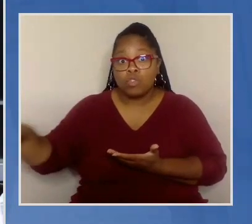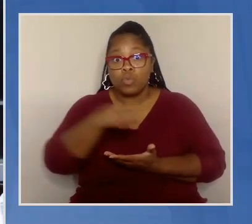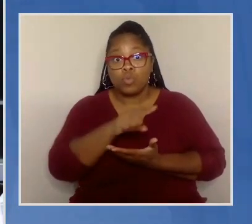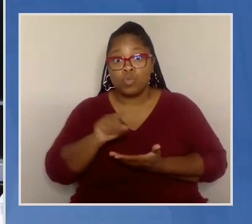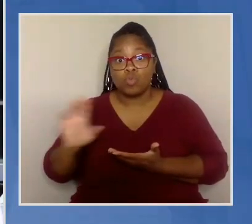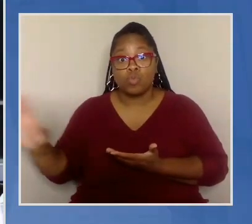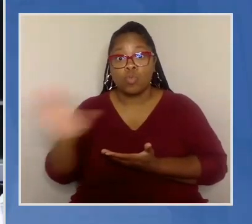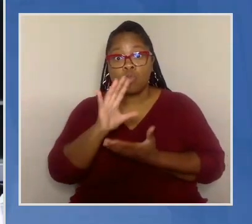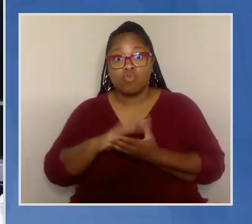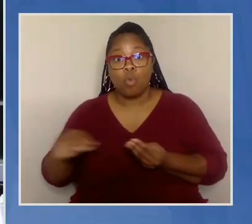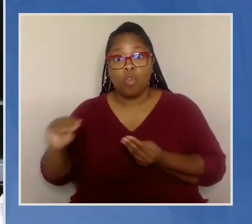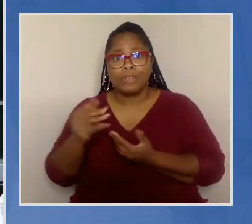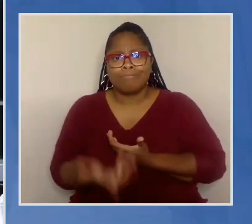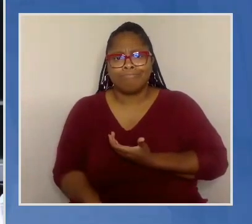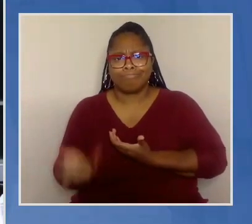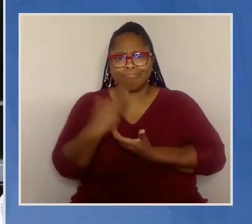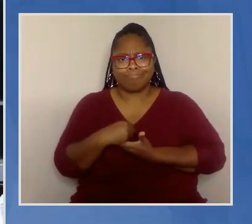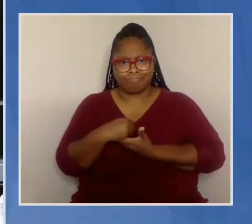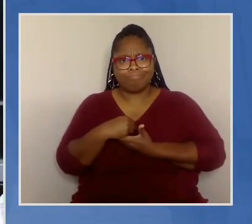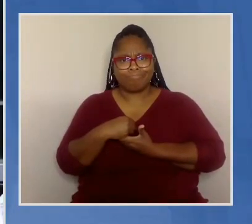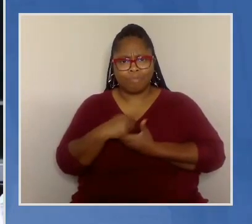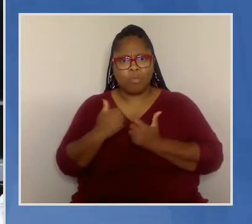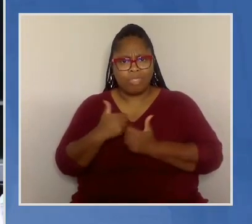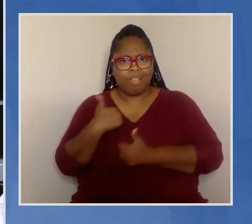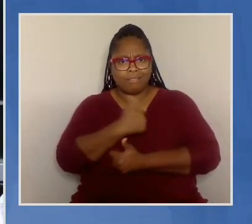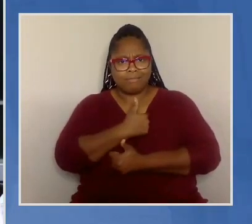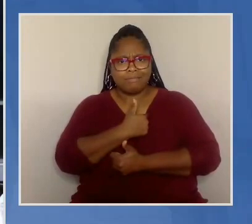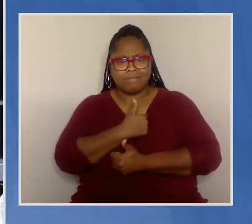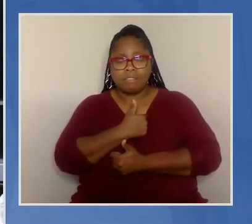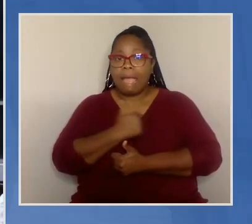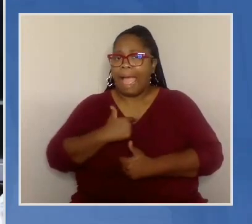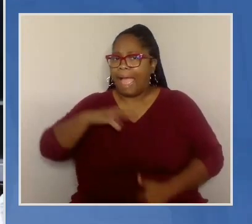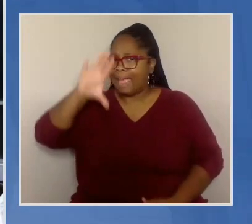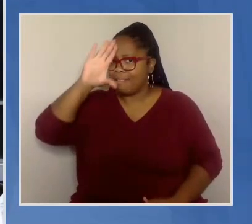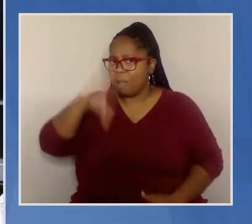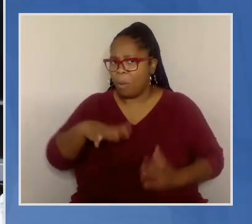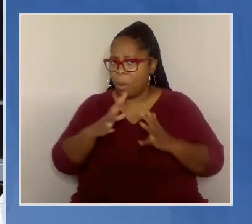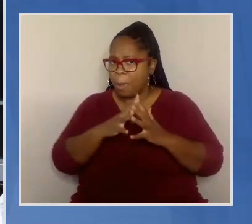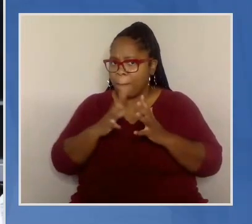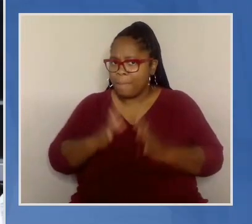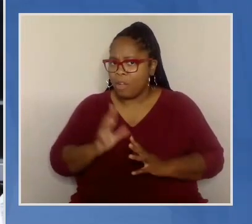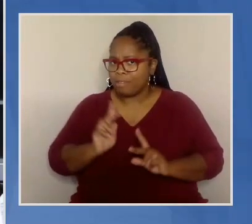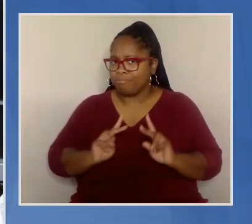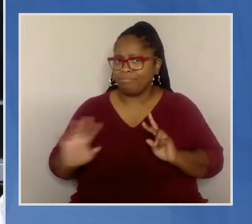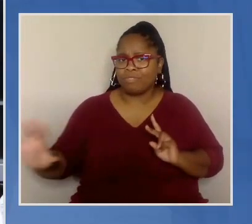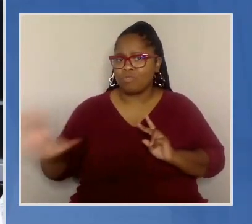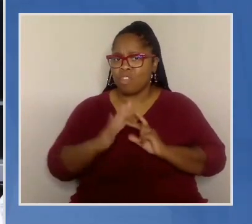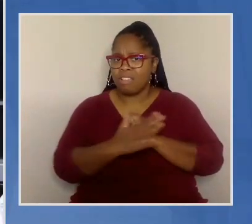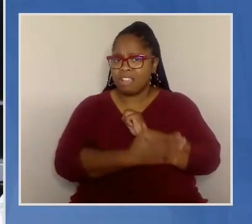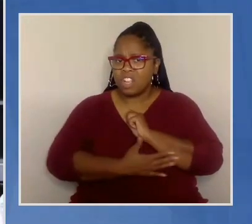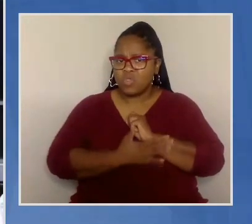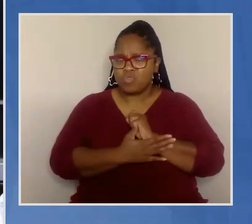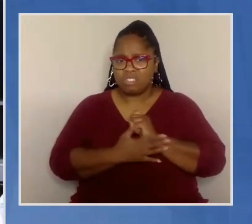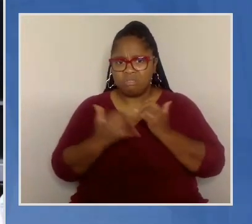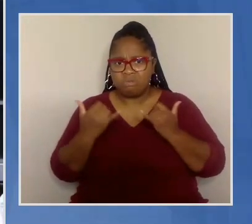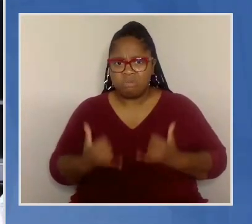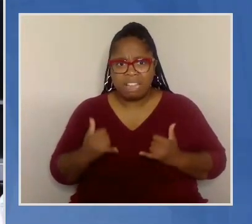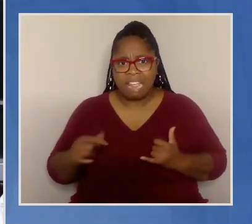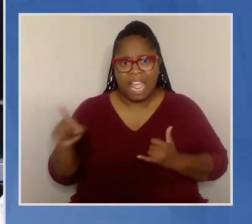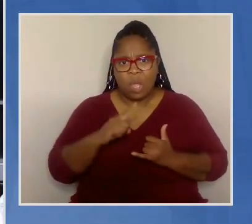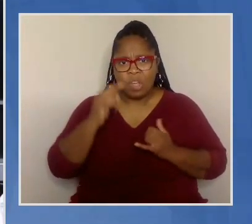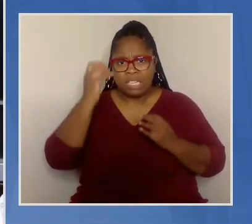with us. And I know that Americans across this country, you are wrestling with